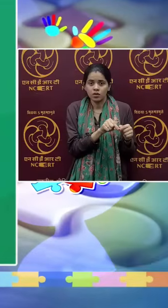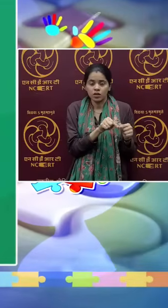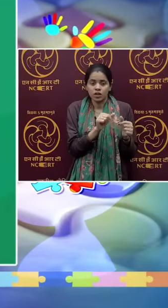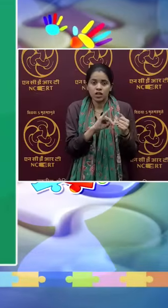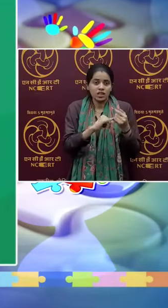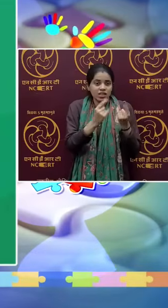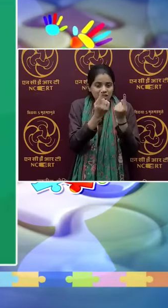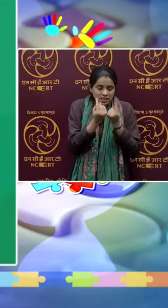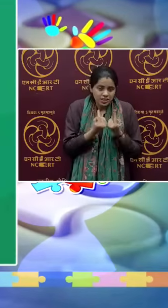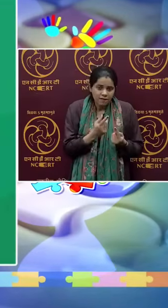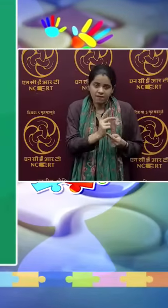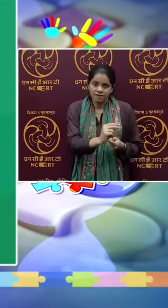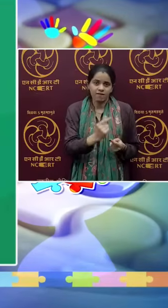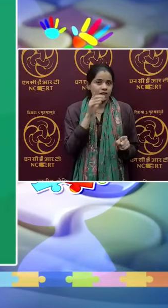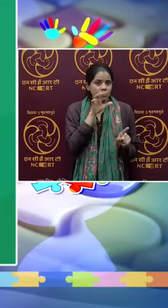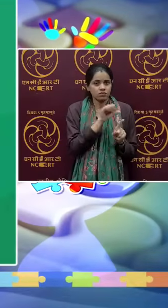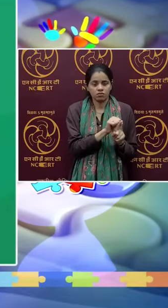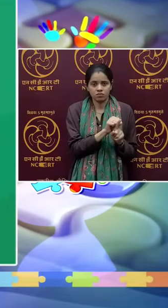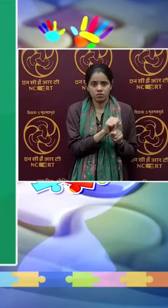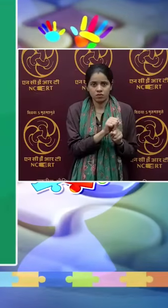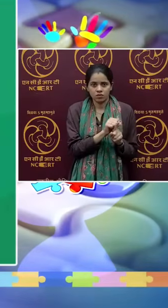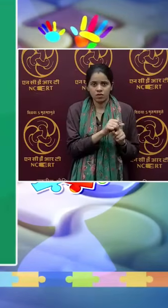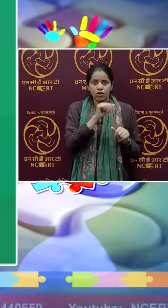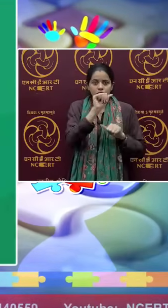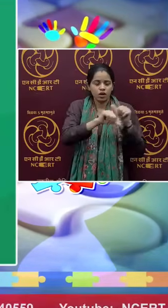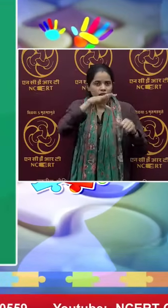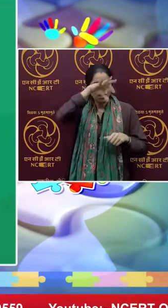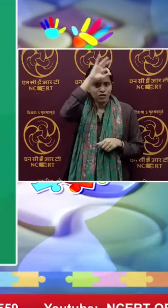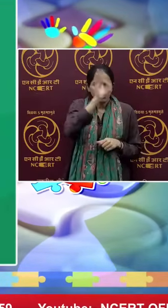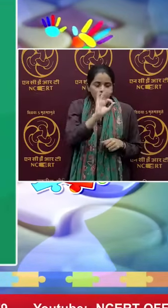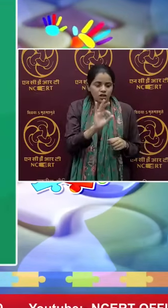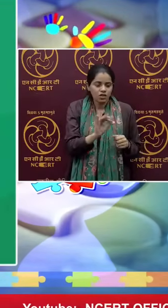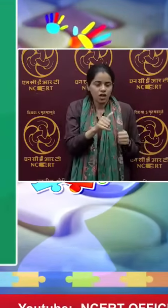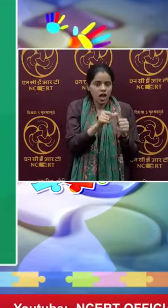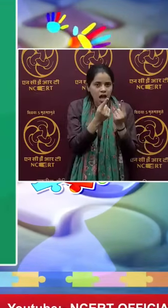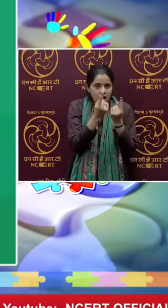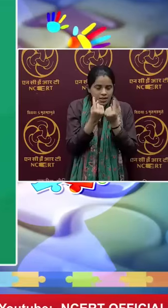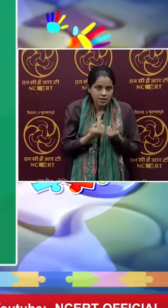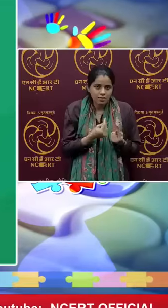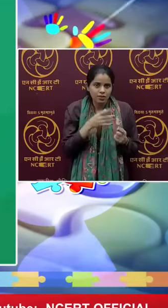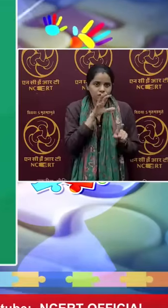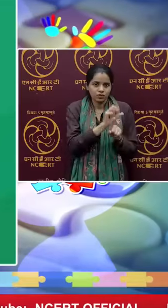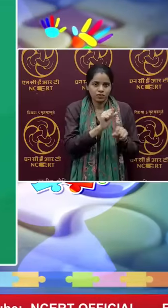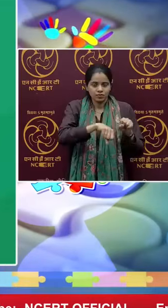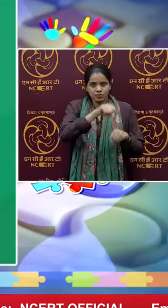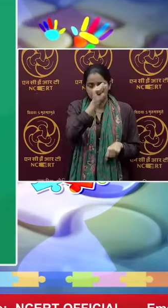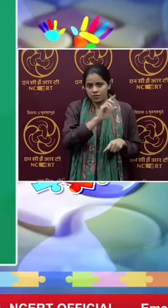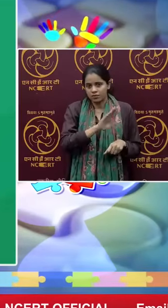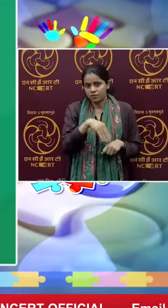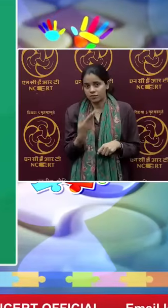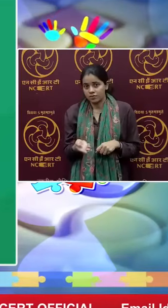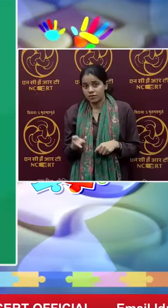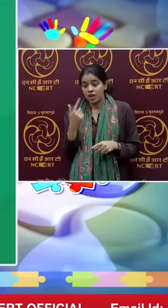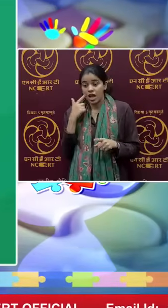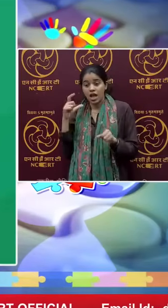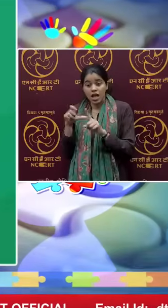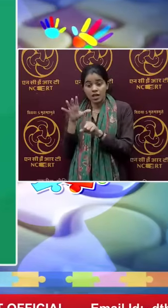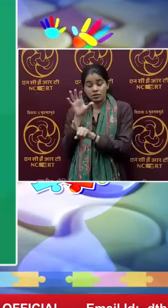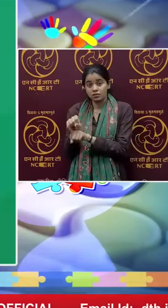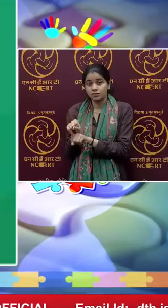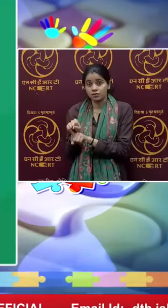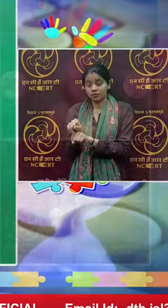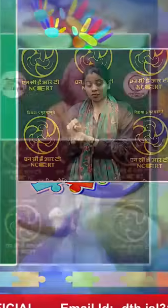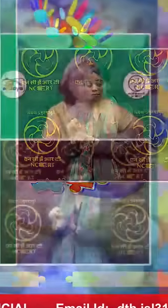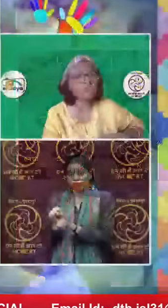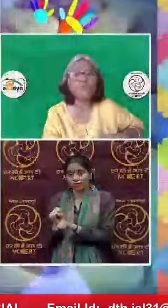should be done immediately so that we can go on to intervention and assessment and then certification. And identification of the child